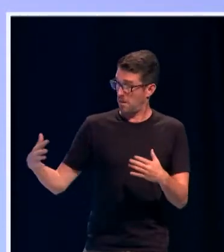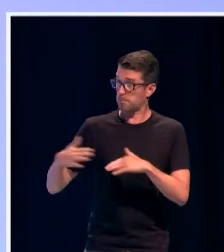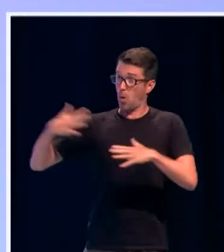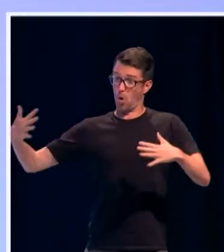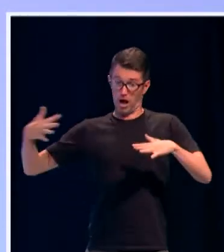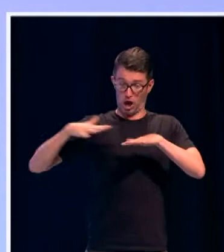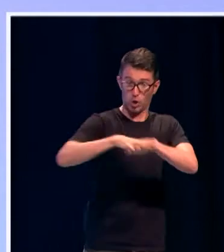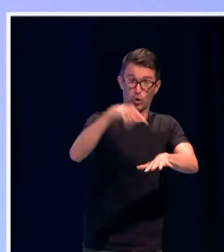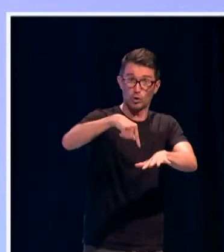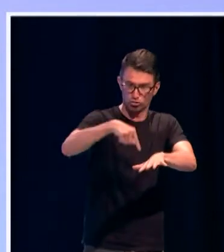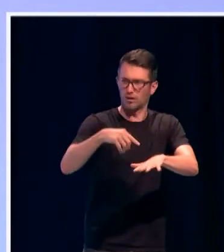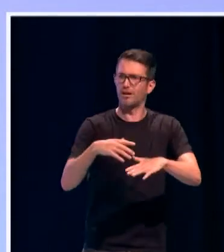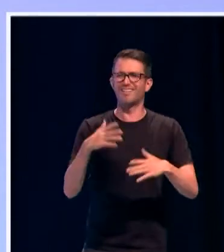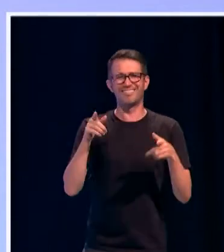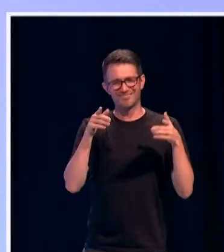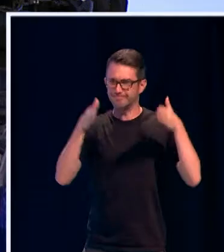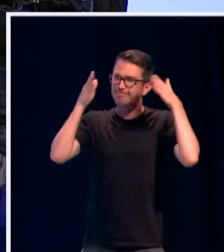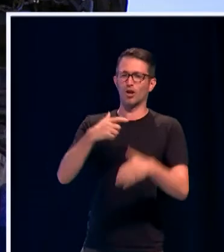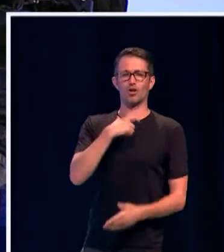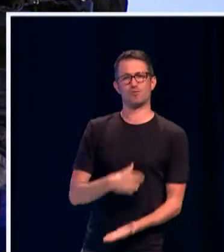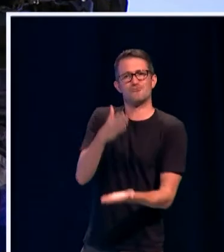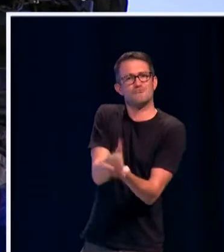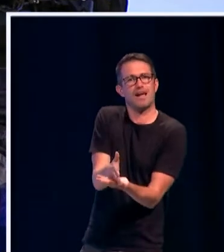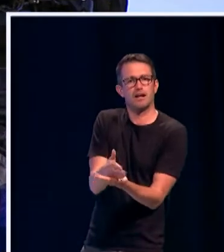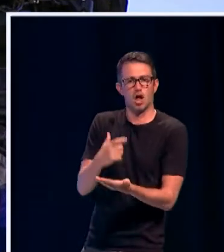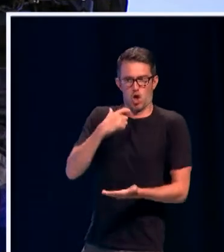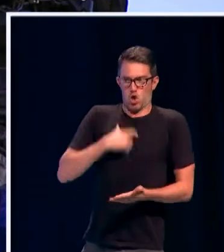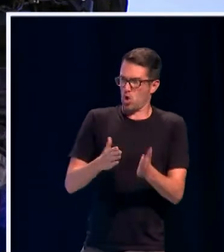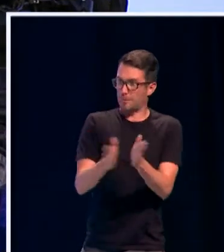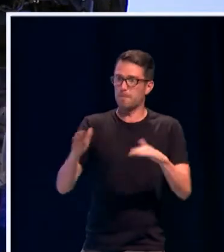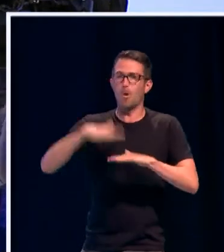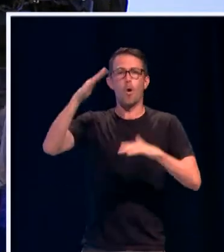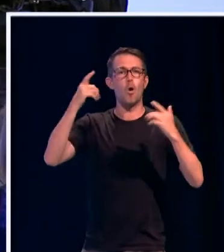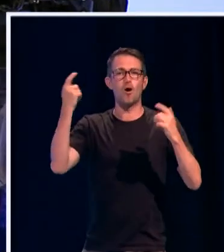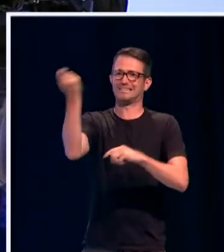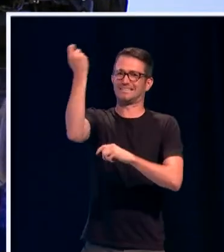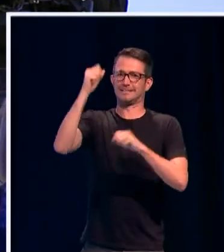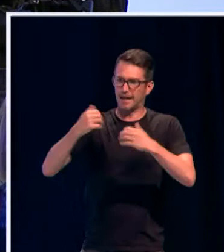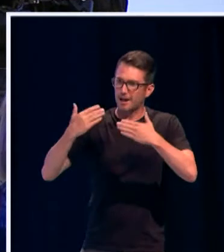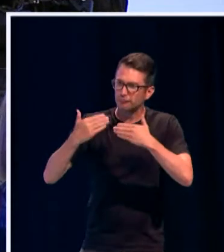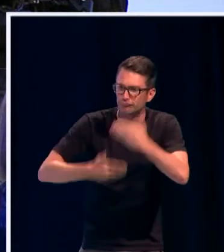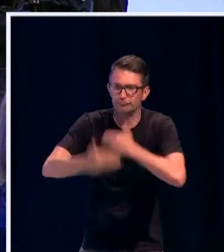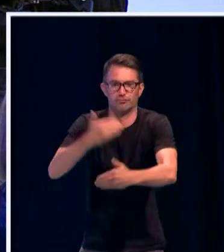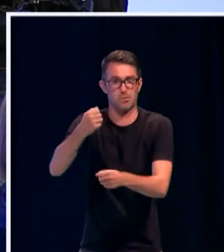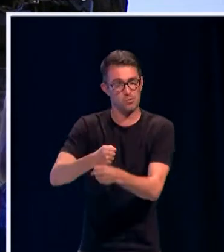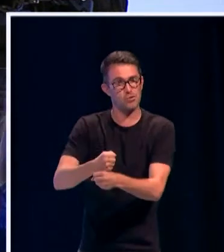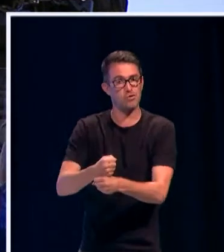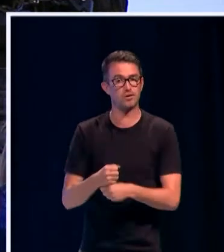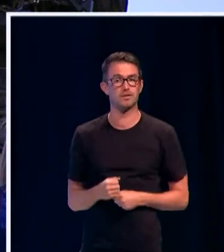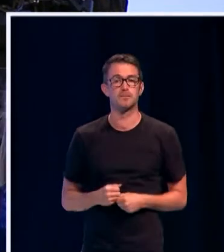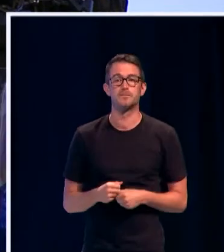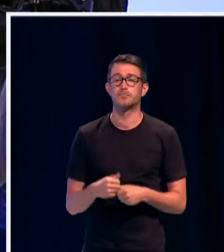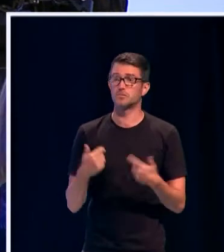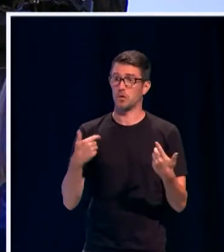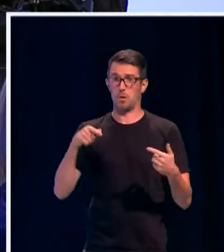achieve development effectiveness. Put simply, we cannot achieve the promise of the Sustainable Development Goals to leave